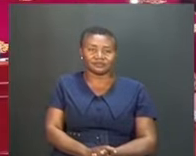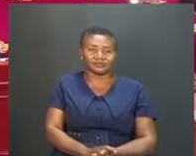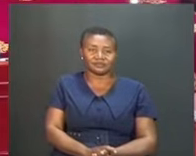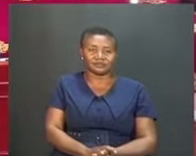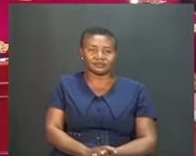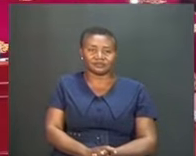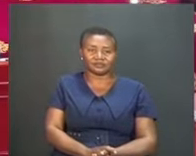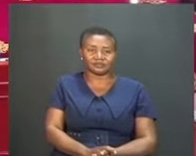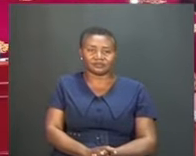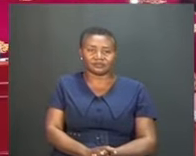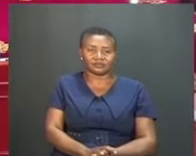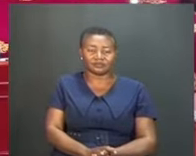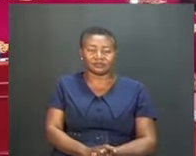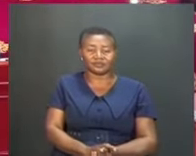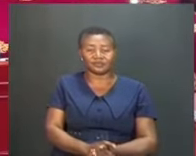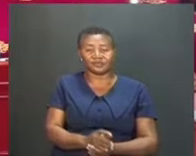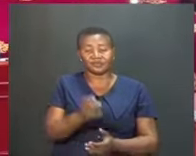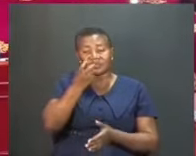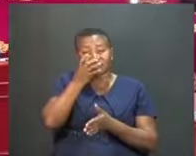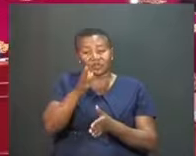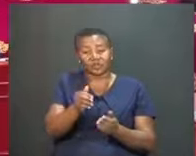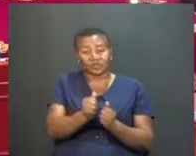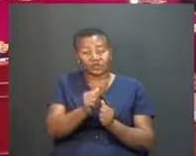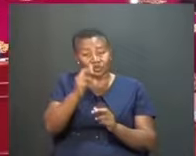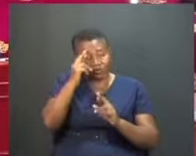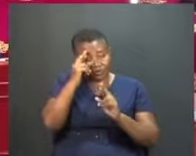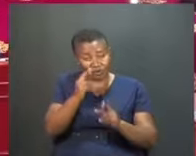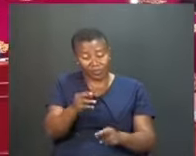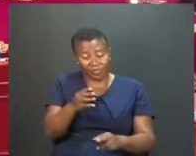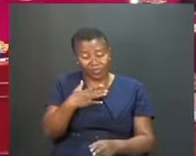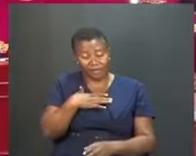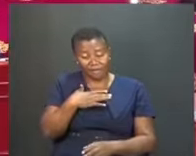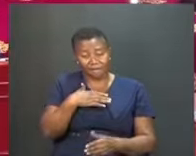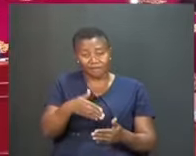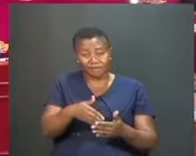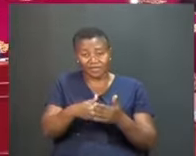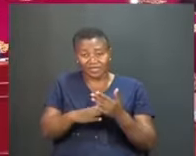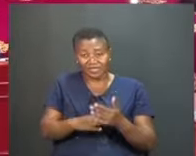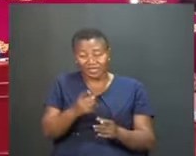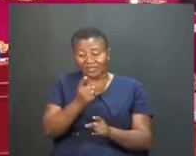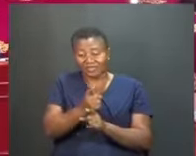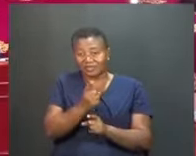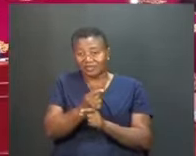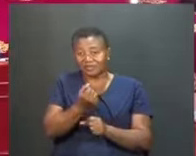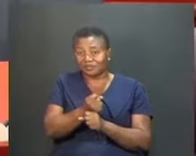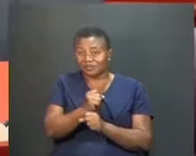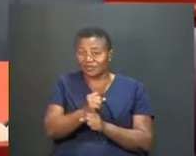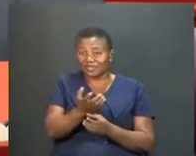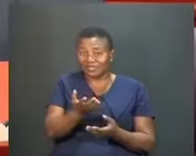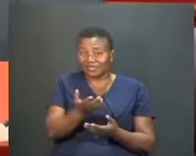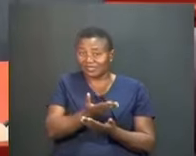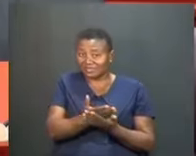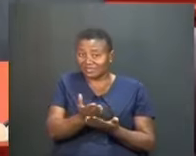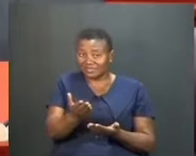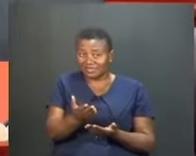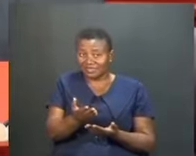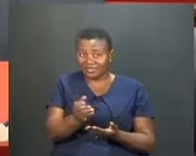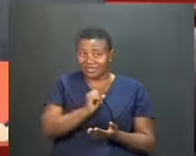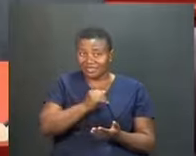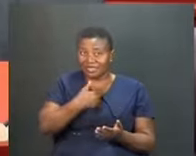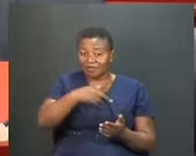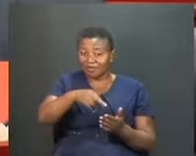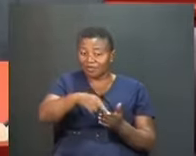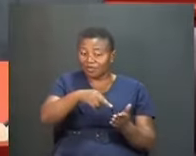Yes. Speaker, with respect, my leader just made a comment which I find quite unfortunate. I have my rules books with me